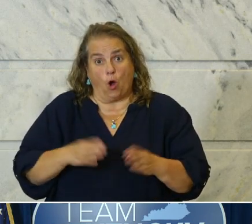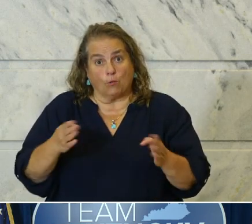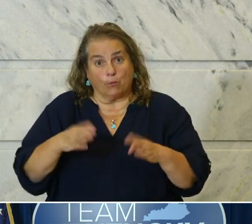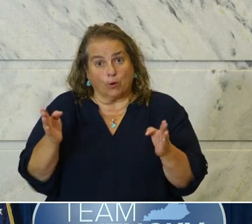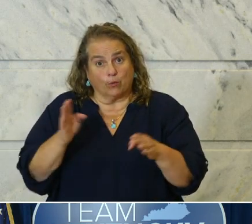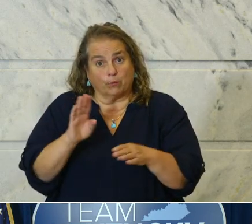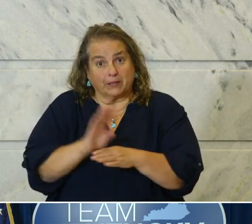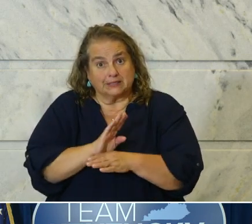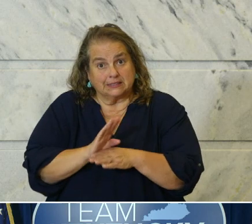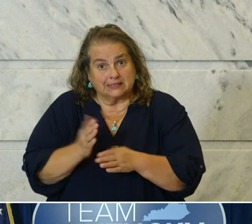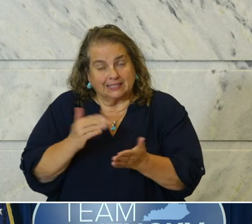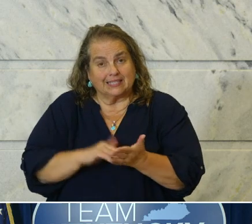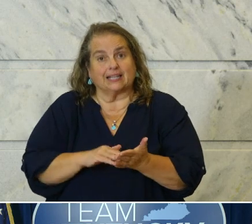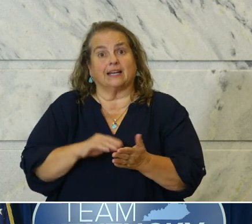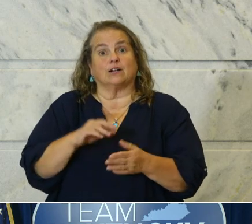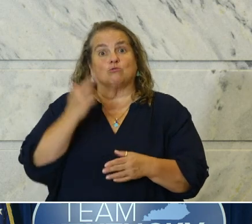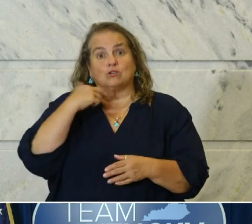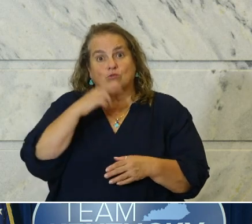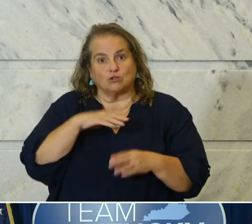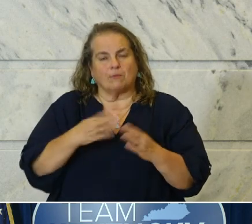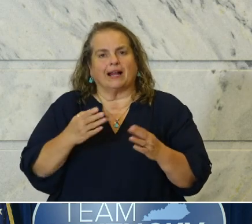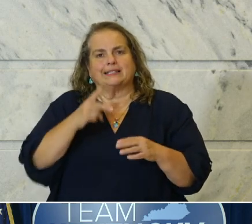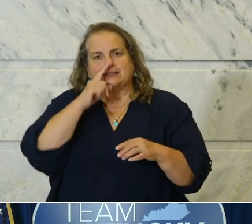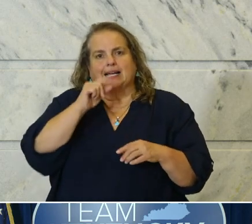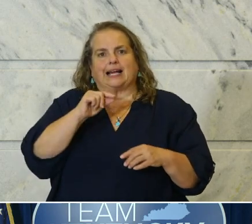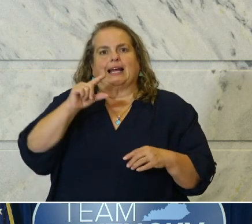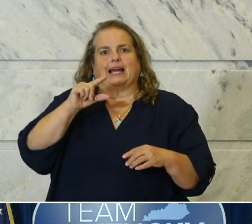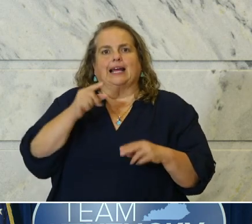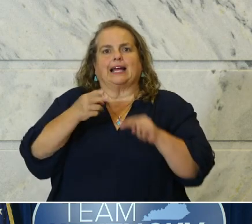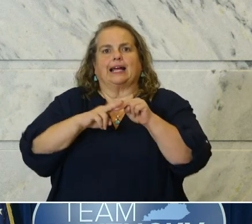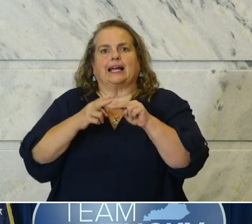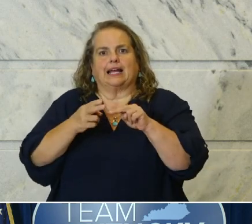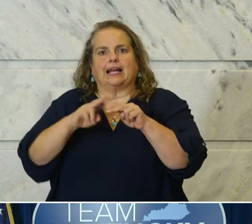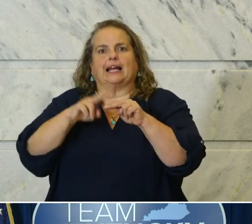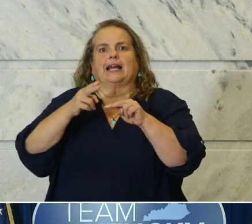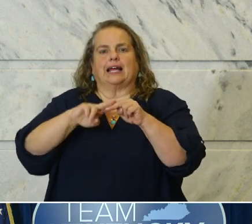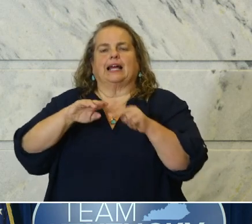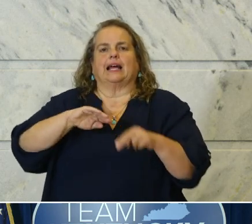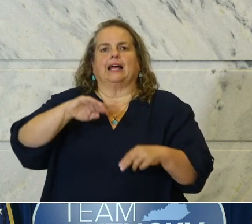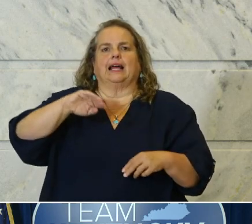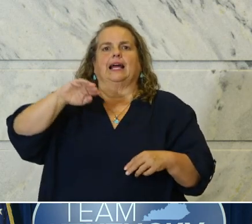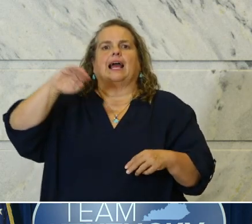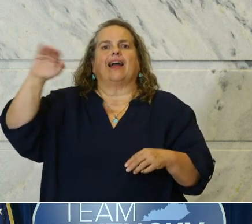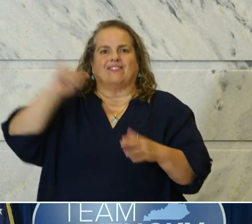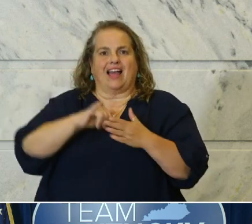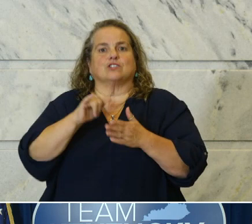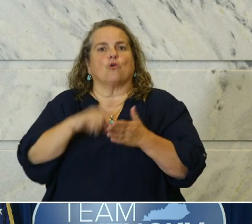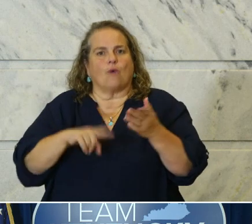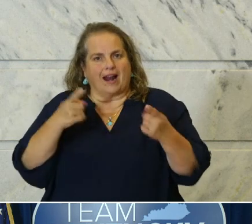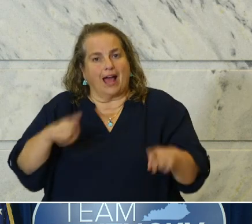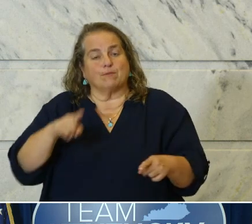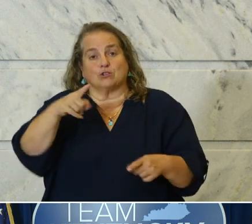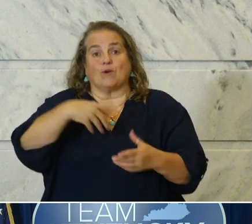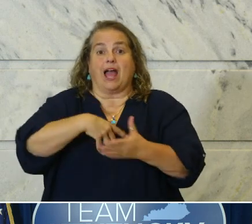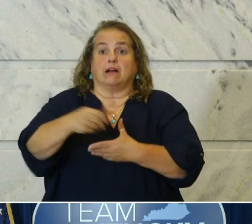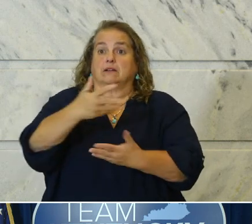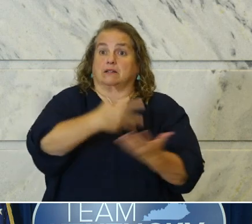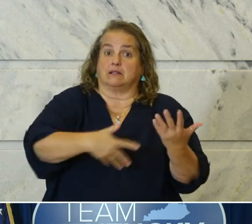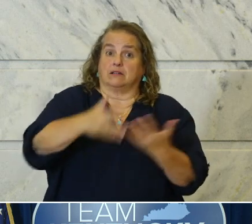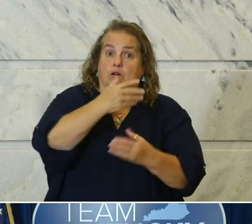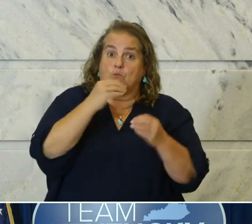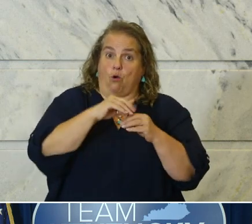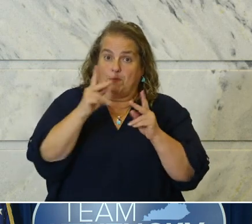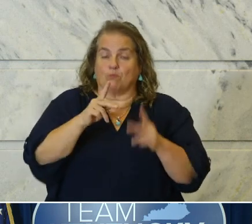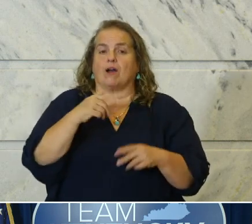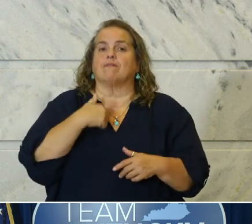you saw it creeping up and creeping up and creeping up. And that's what happens. If you're out more and you're seeing more people, there's a